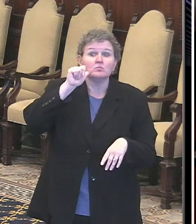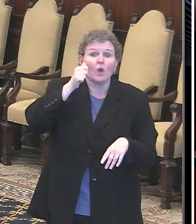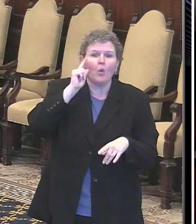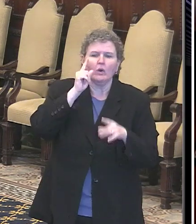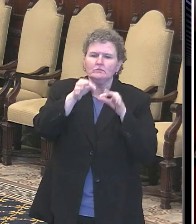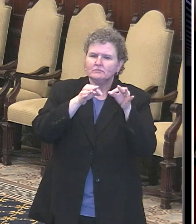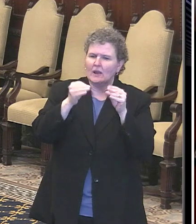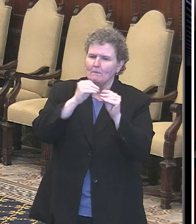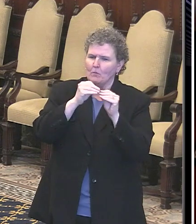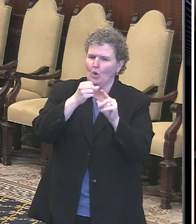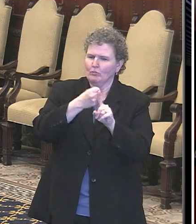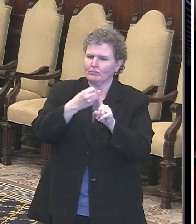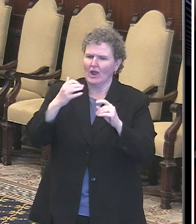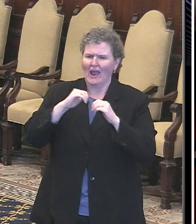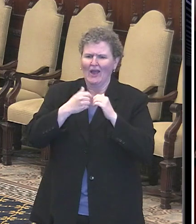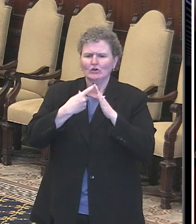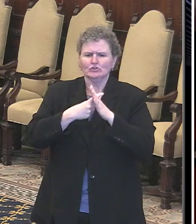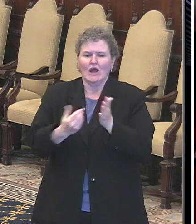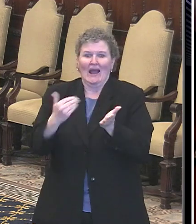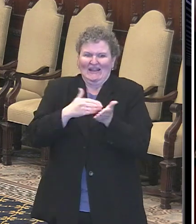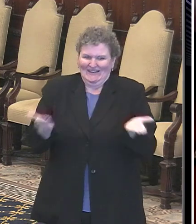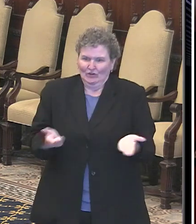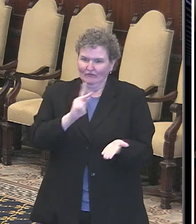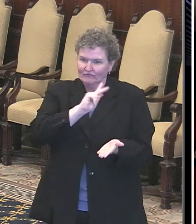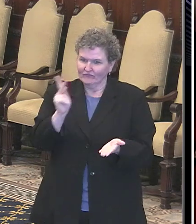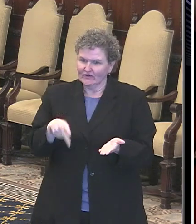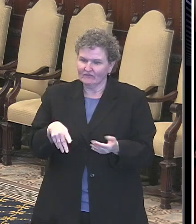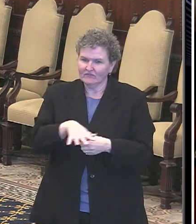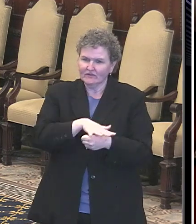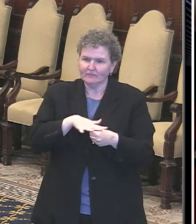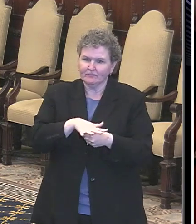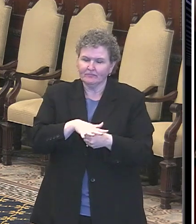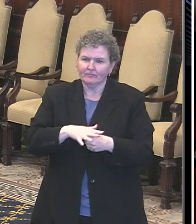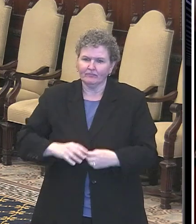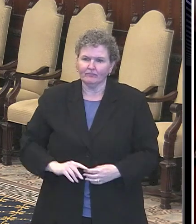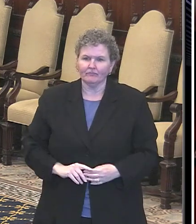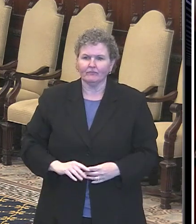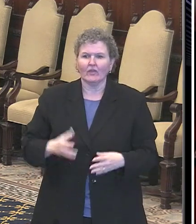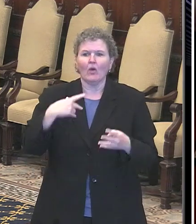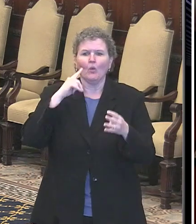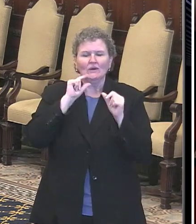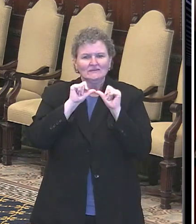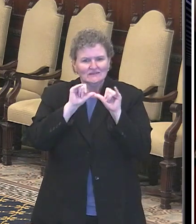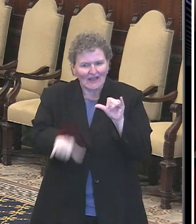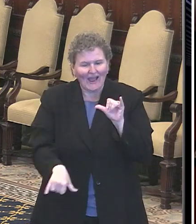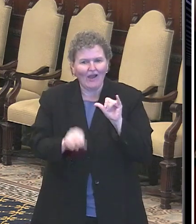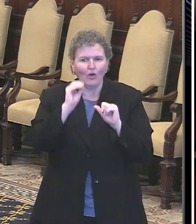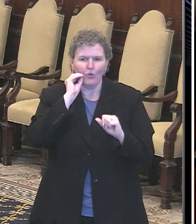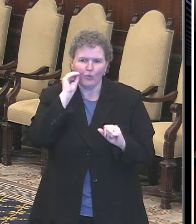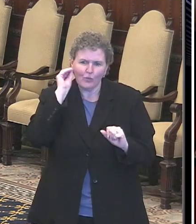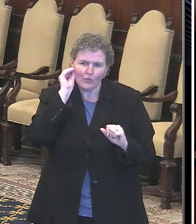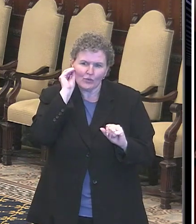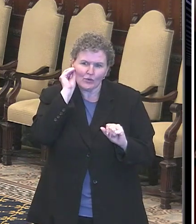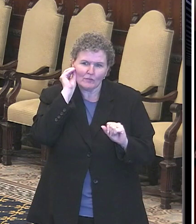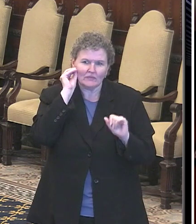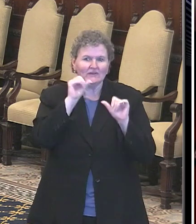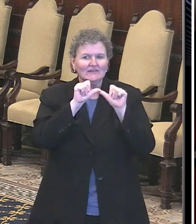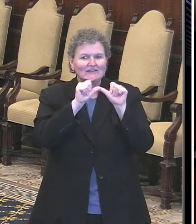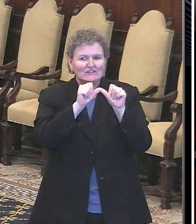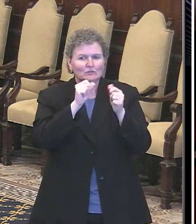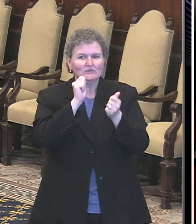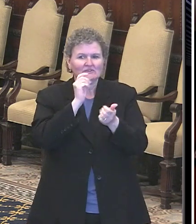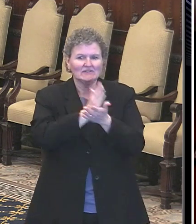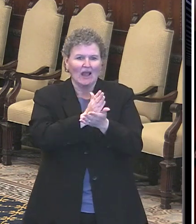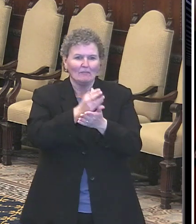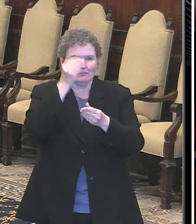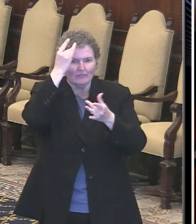Philadelphia. As we continue to stay home, wear masks and disinfect our homes to stop the spread, I want to take a moment to remind